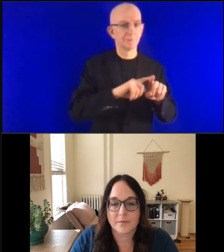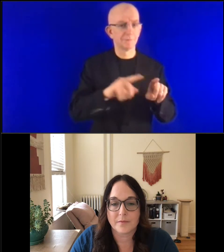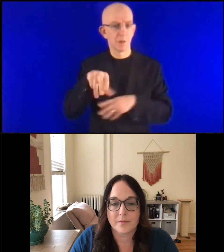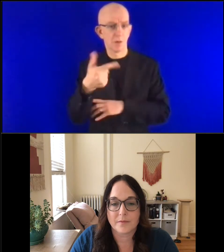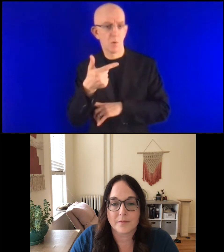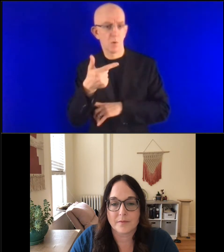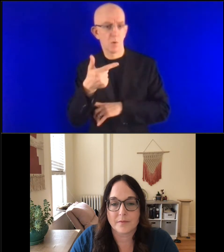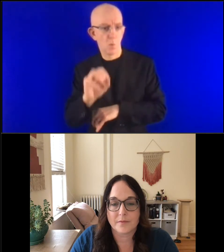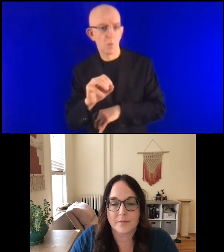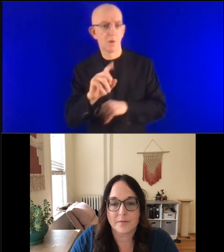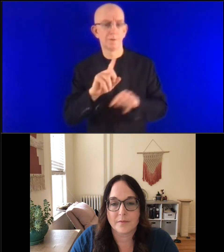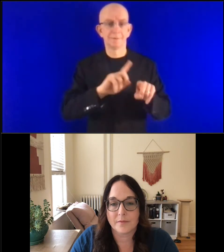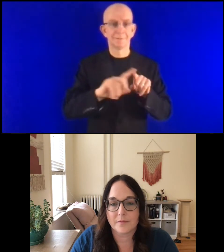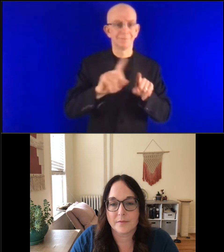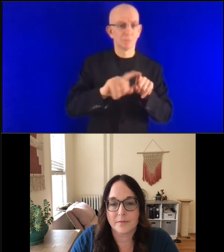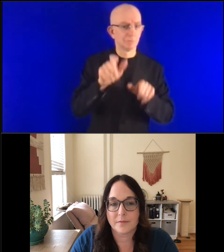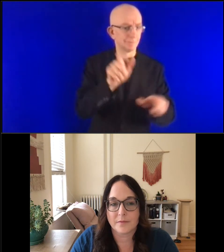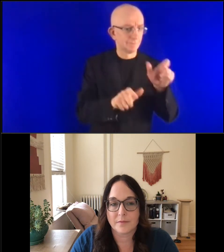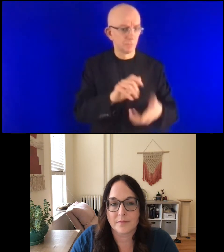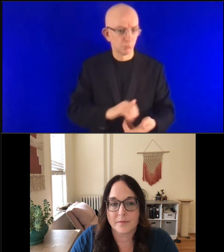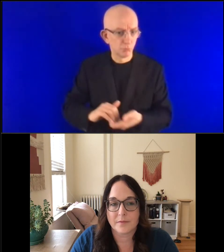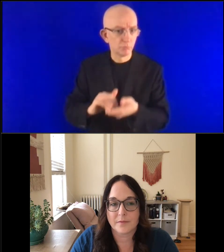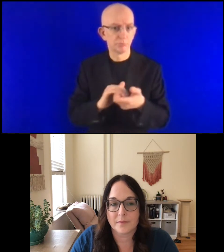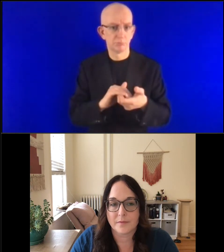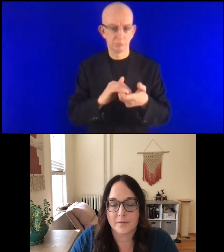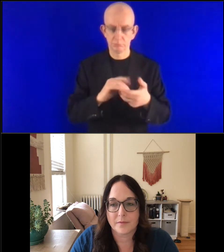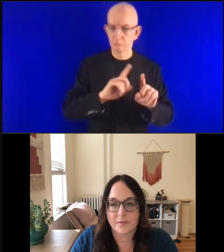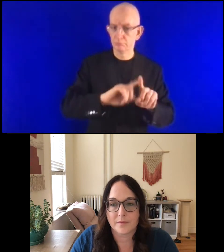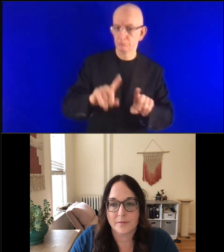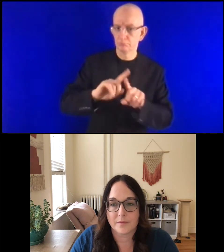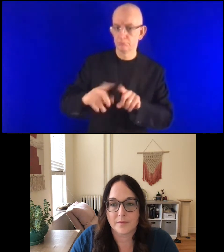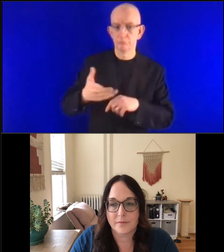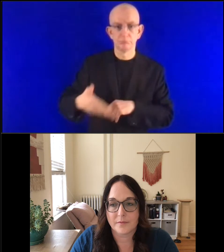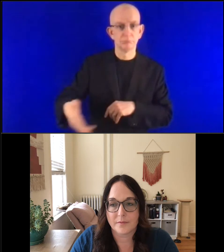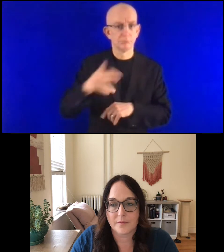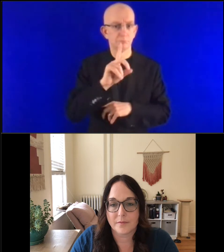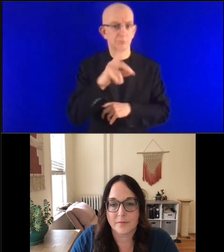workforce we can bring at the